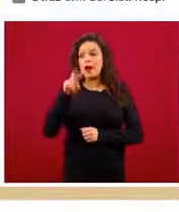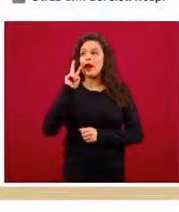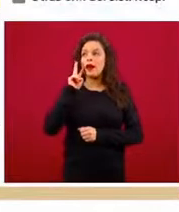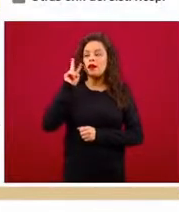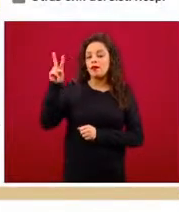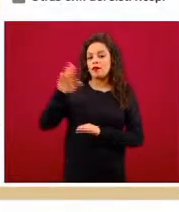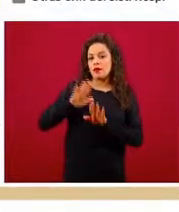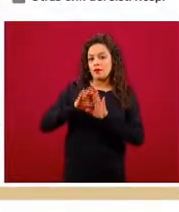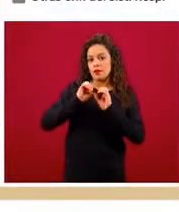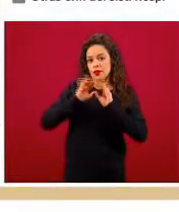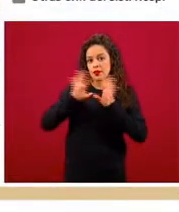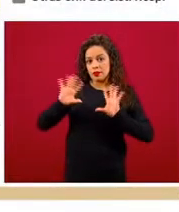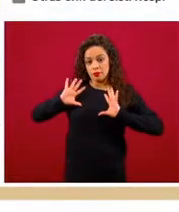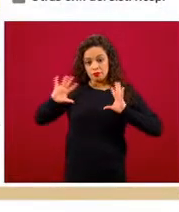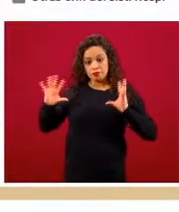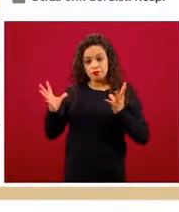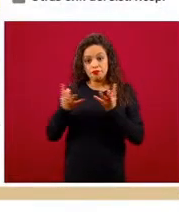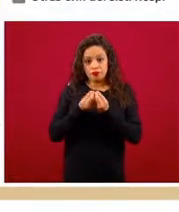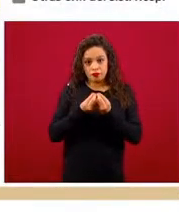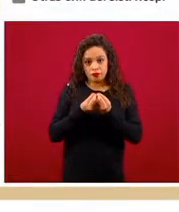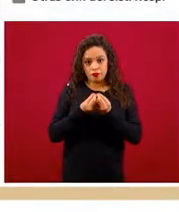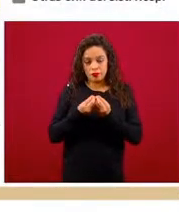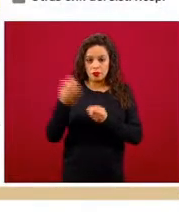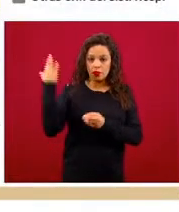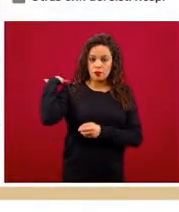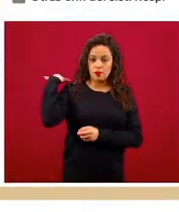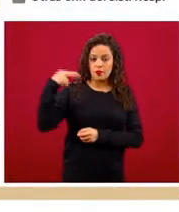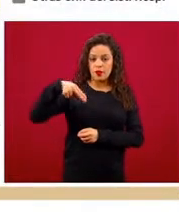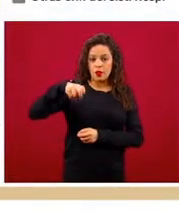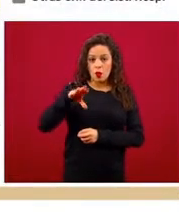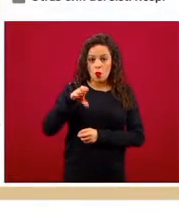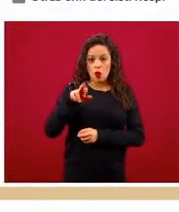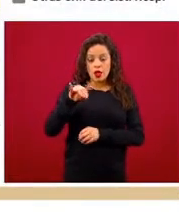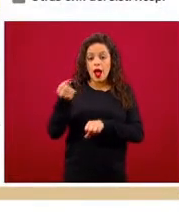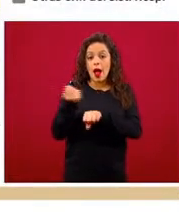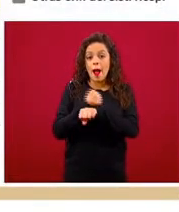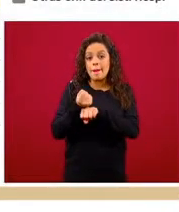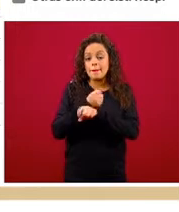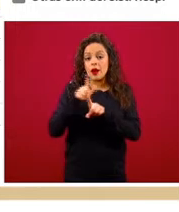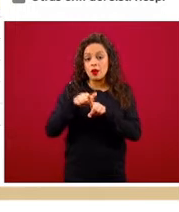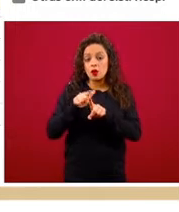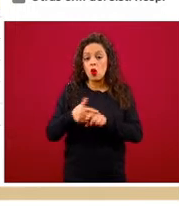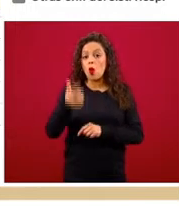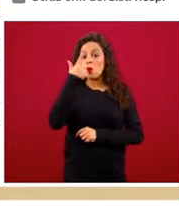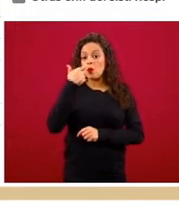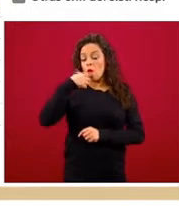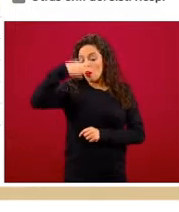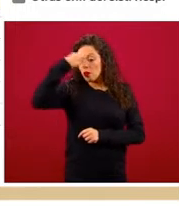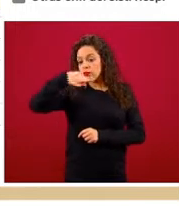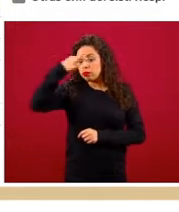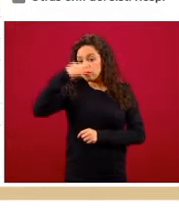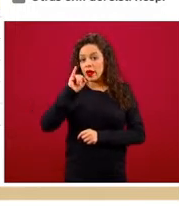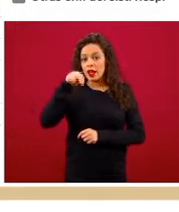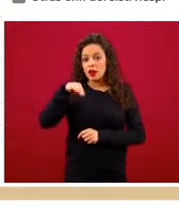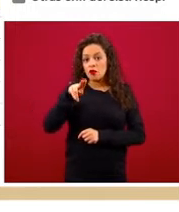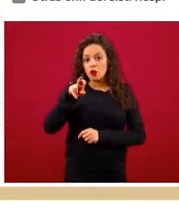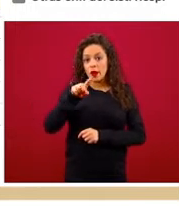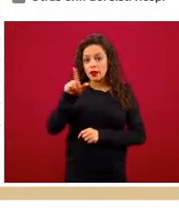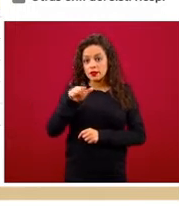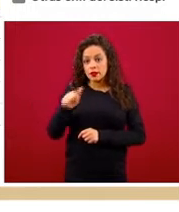yellow and show you the influenza that is red. And then you basically cannot see anything that is